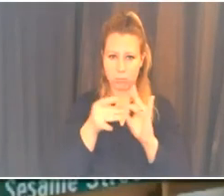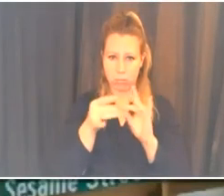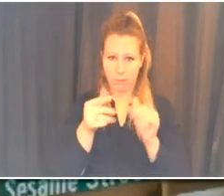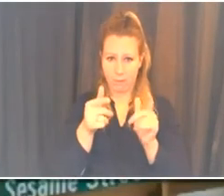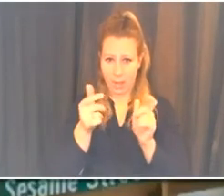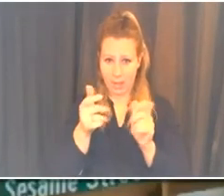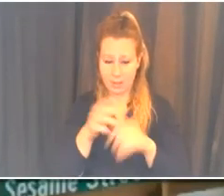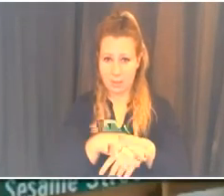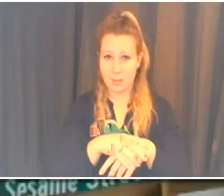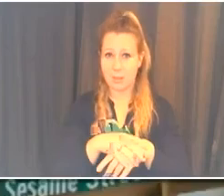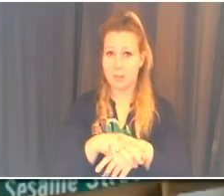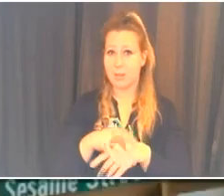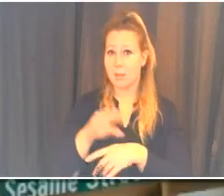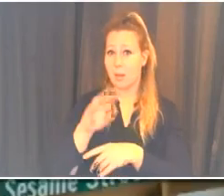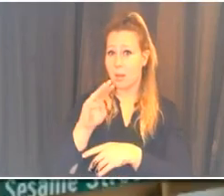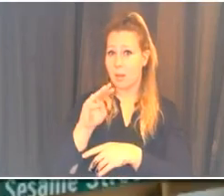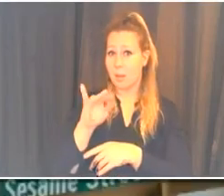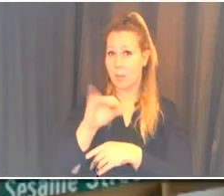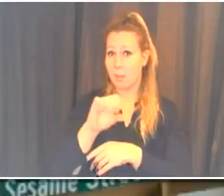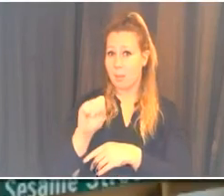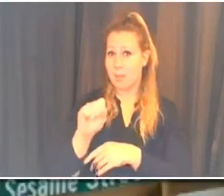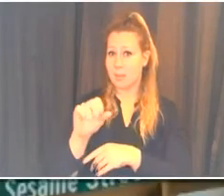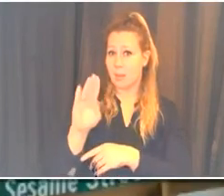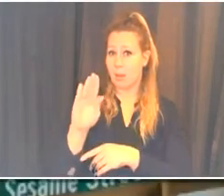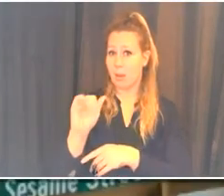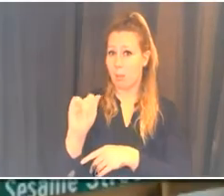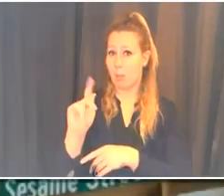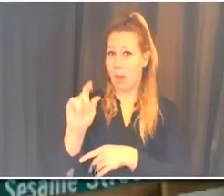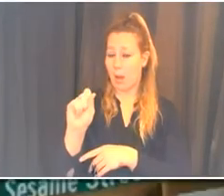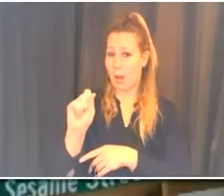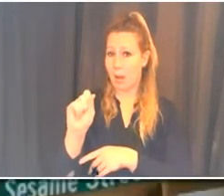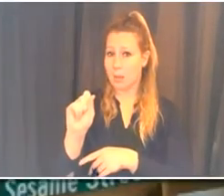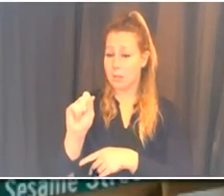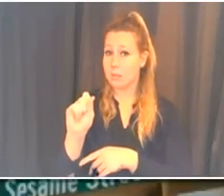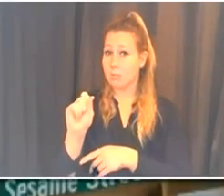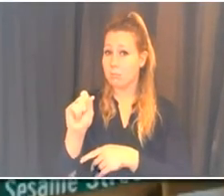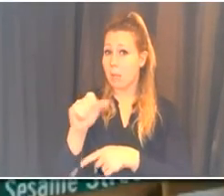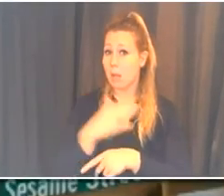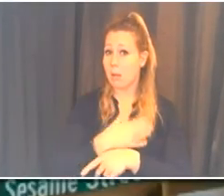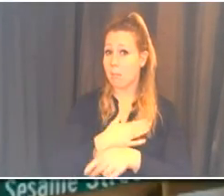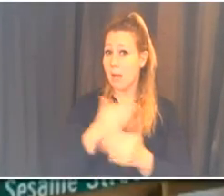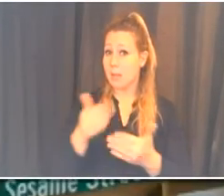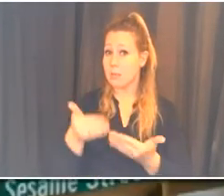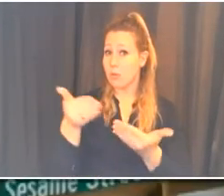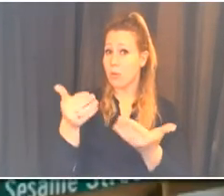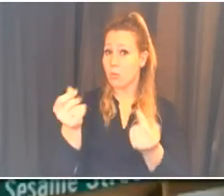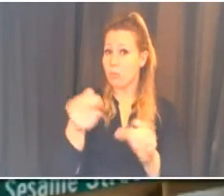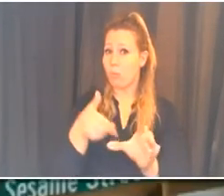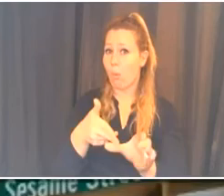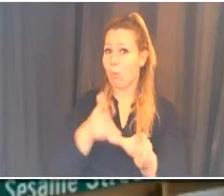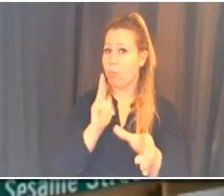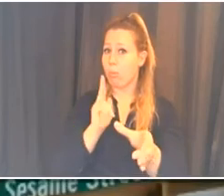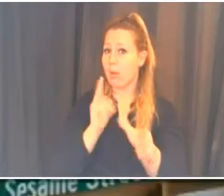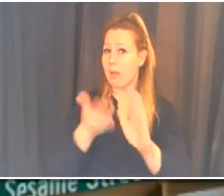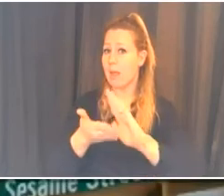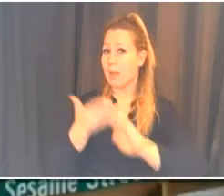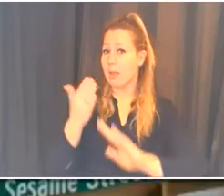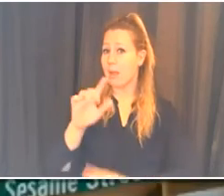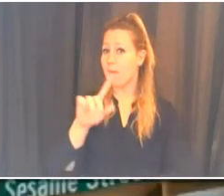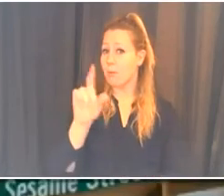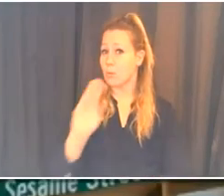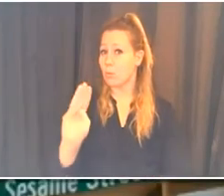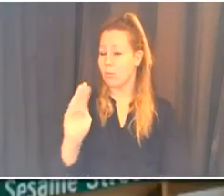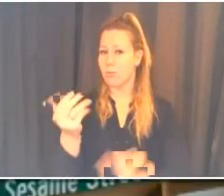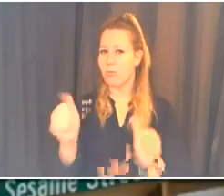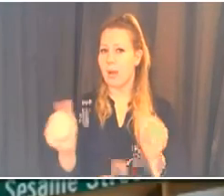forward to hearing your testimony um but that was all I was going to say let's we'll see if this works